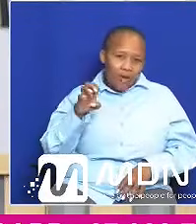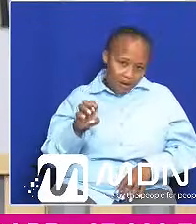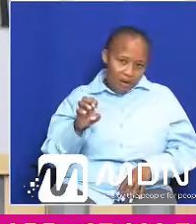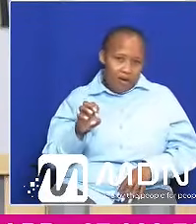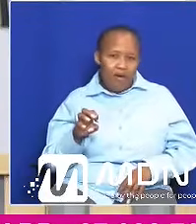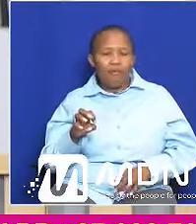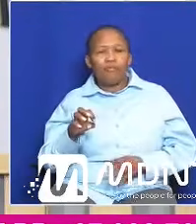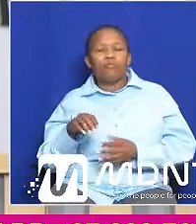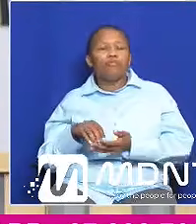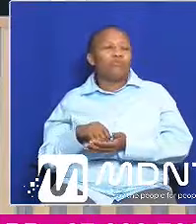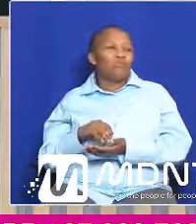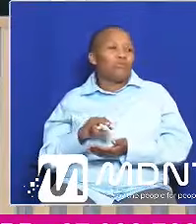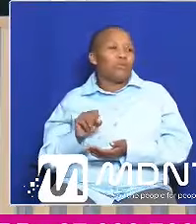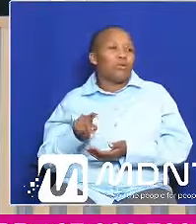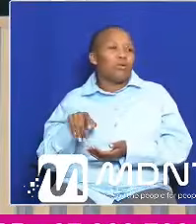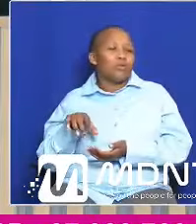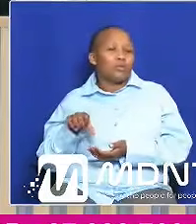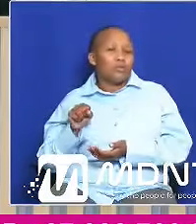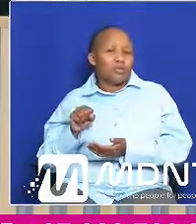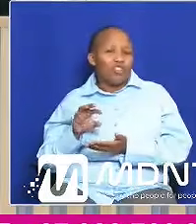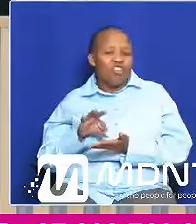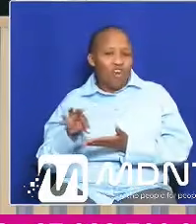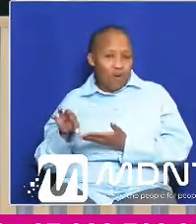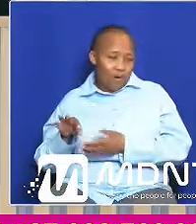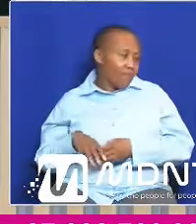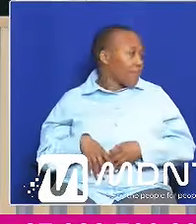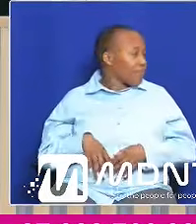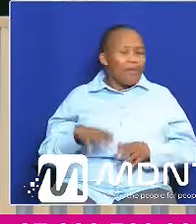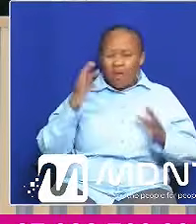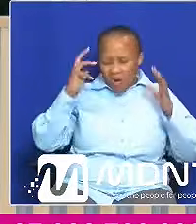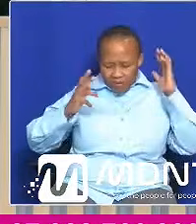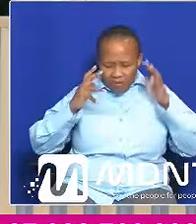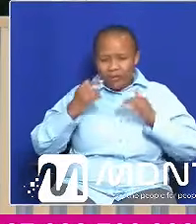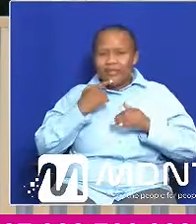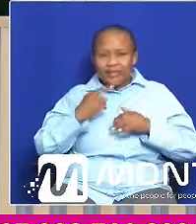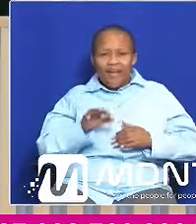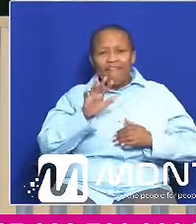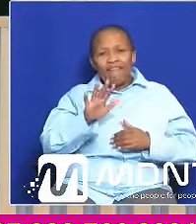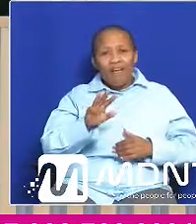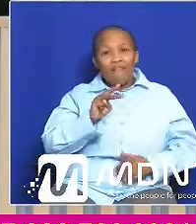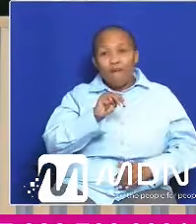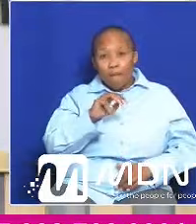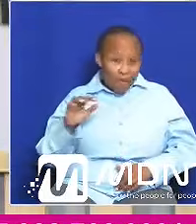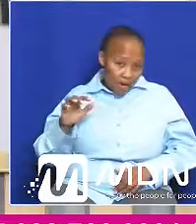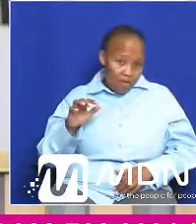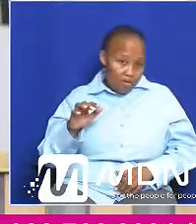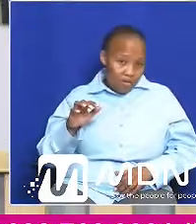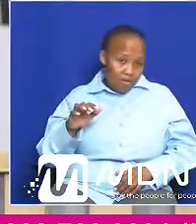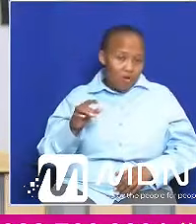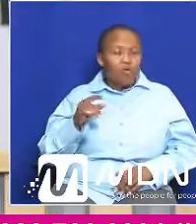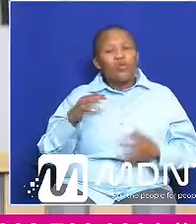Sorry, maybe I was confused. You say the 5 million was to acquire the Medicare 24 or to start it?